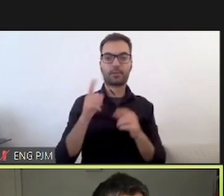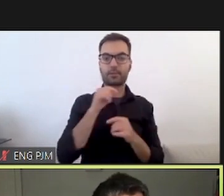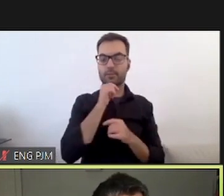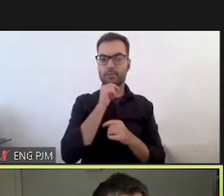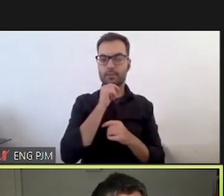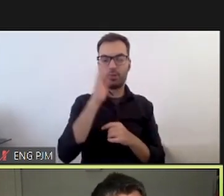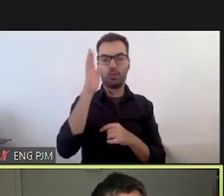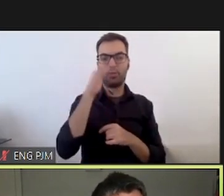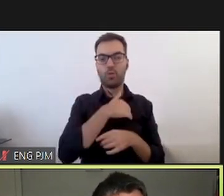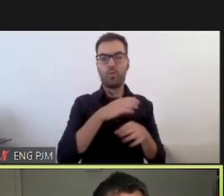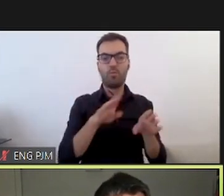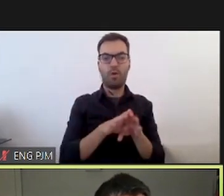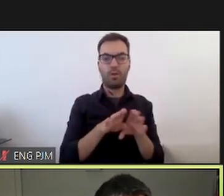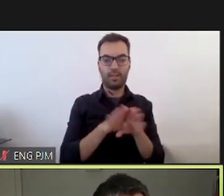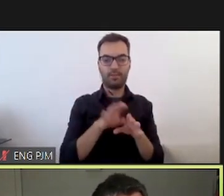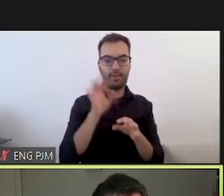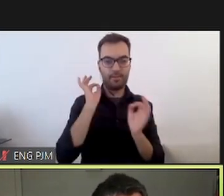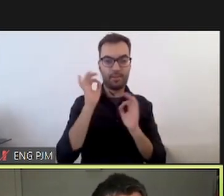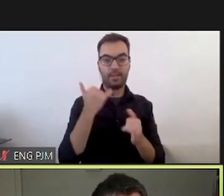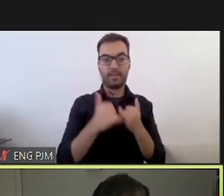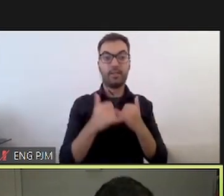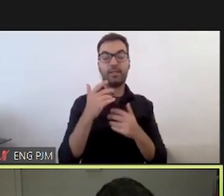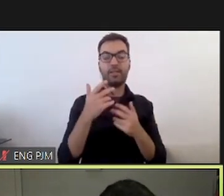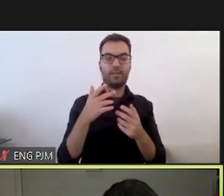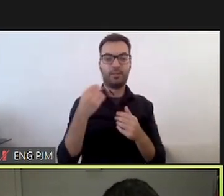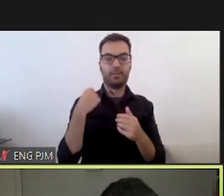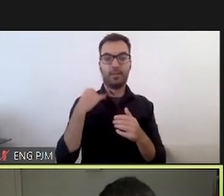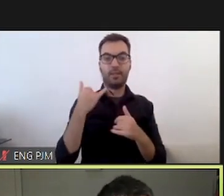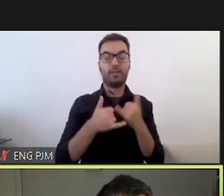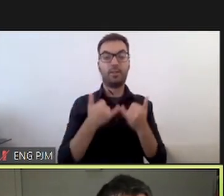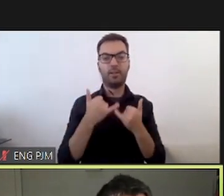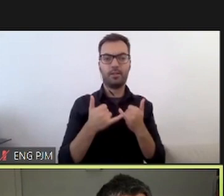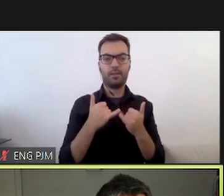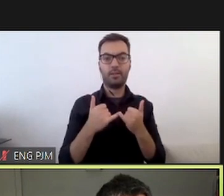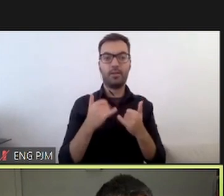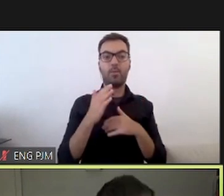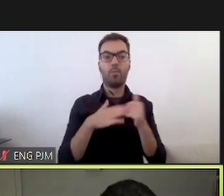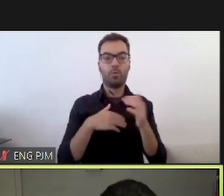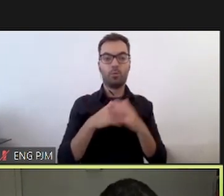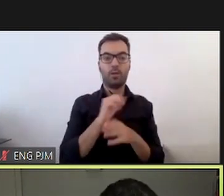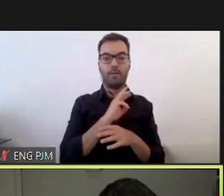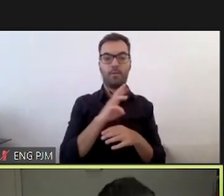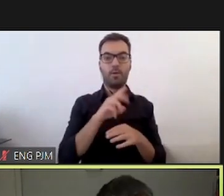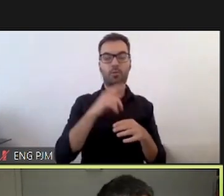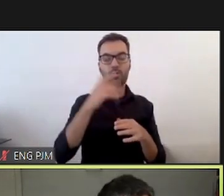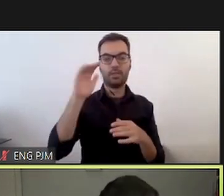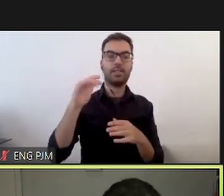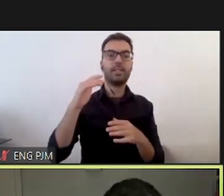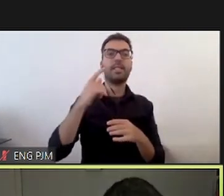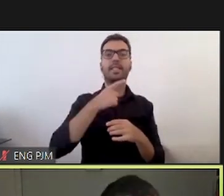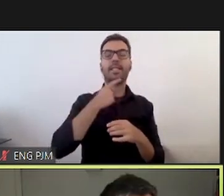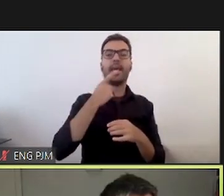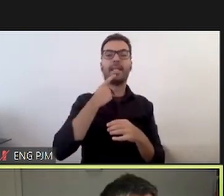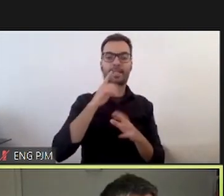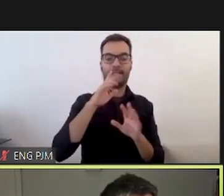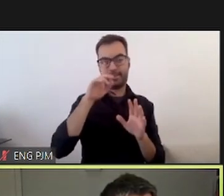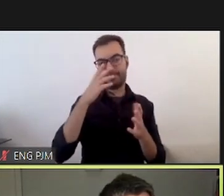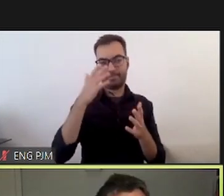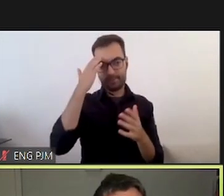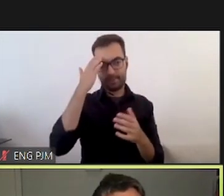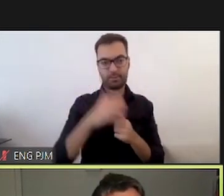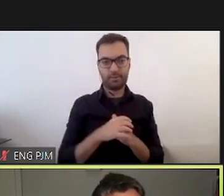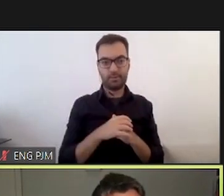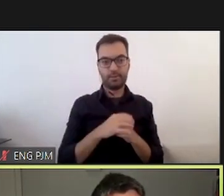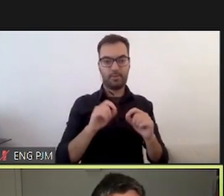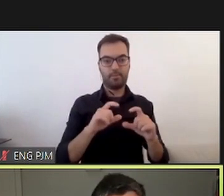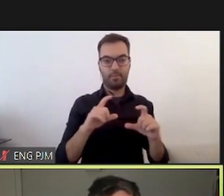school, that if you're building the page, you need to define the language. Maybe I will make this a little bit